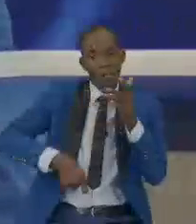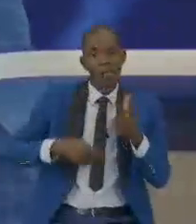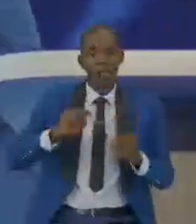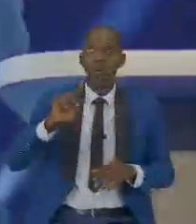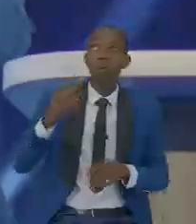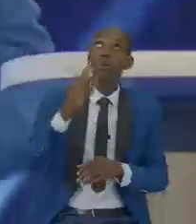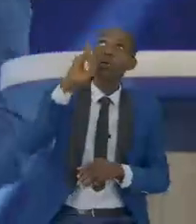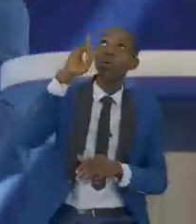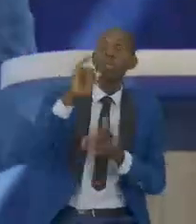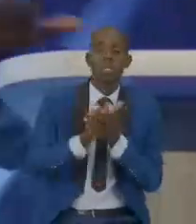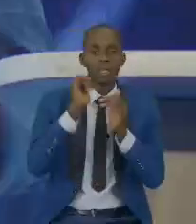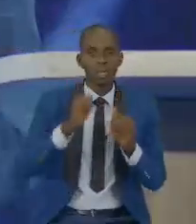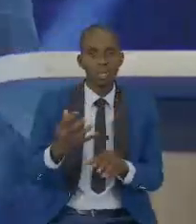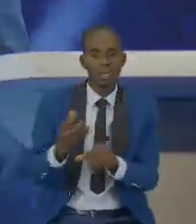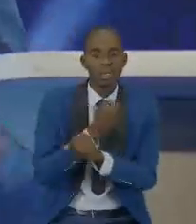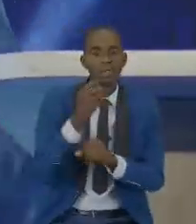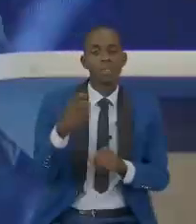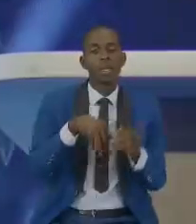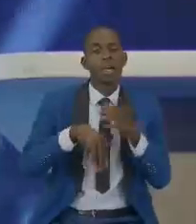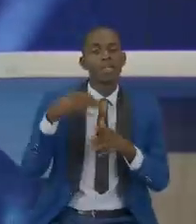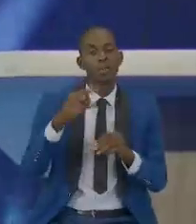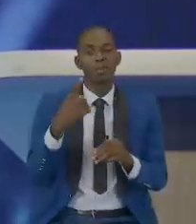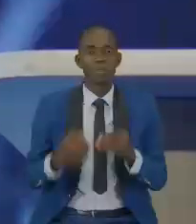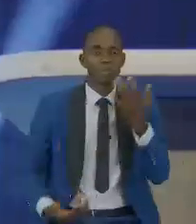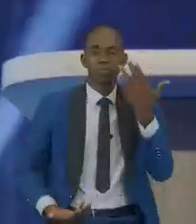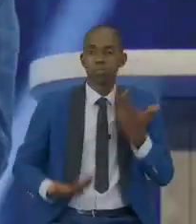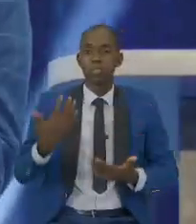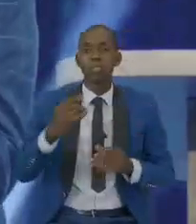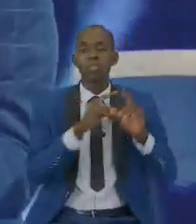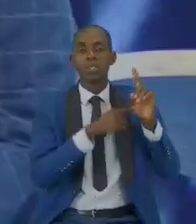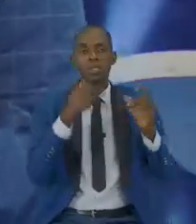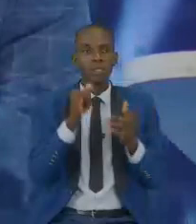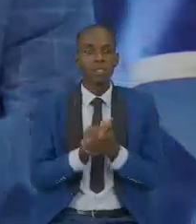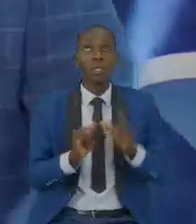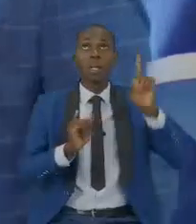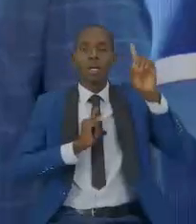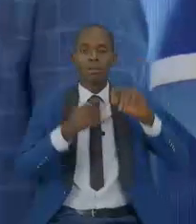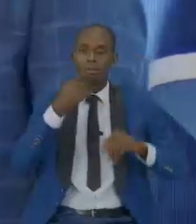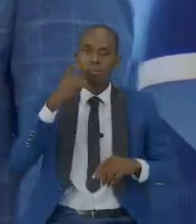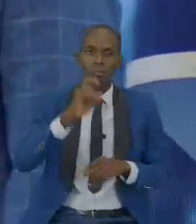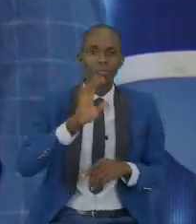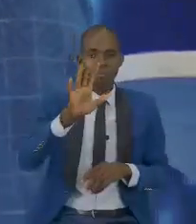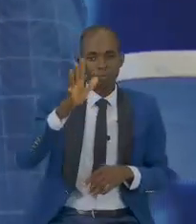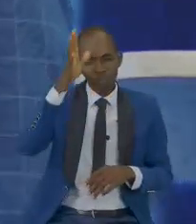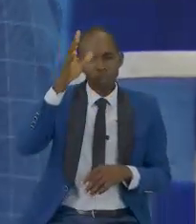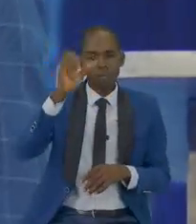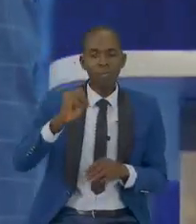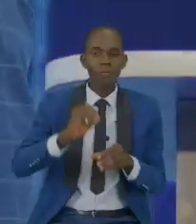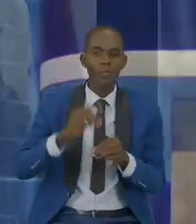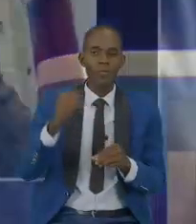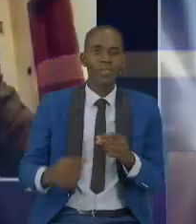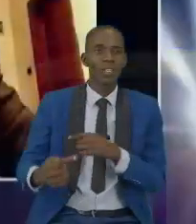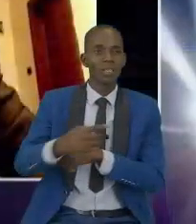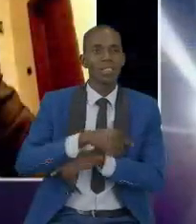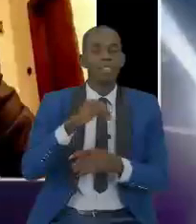them out of the furnace. And the Lord said, I commanded your fathers in the day that I brought you